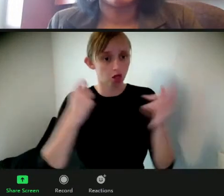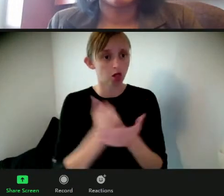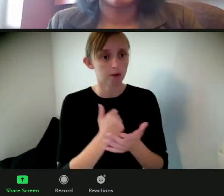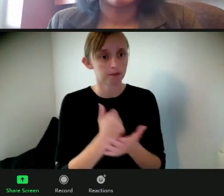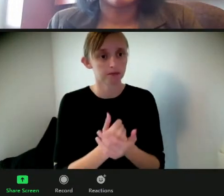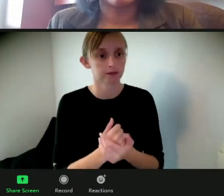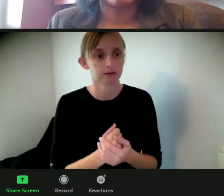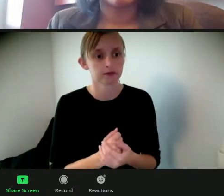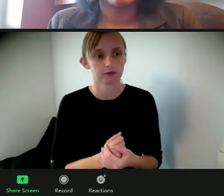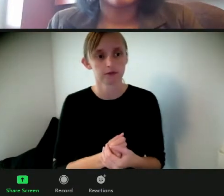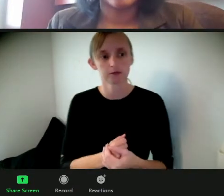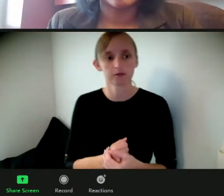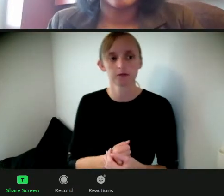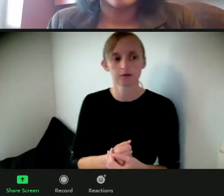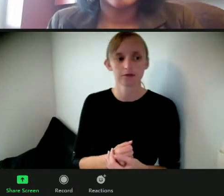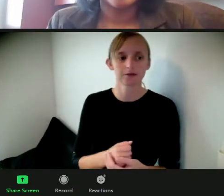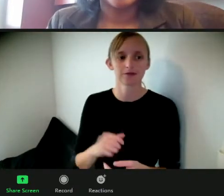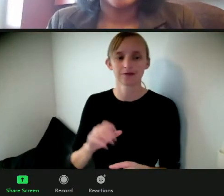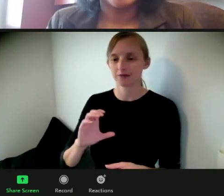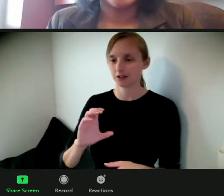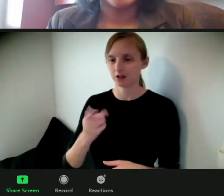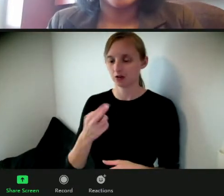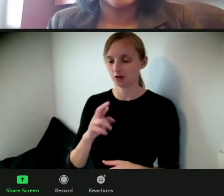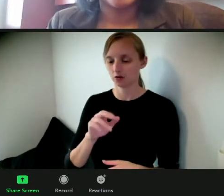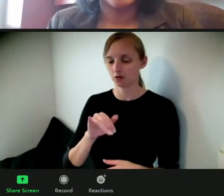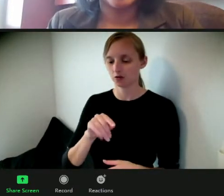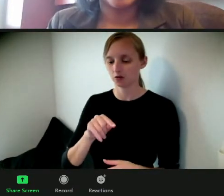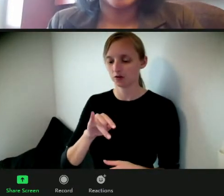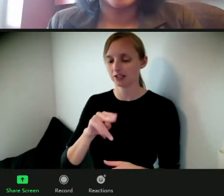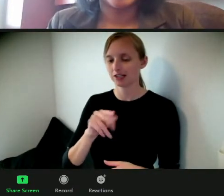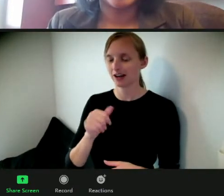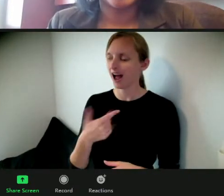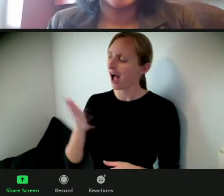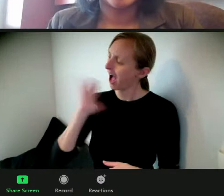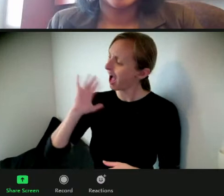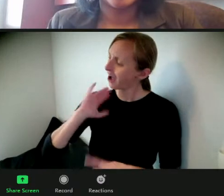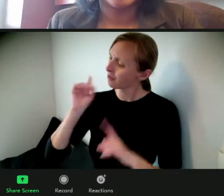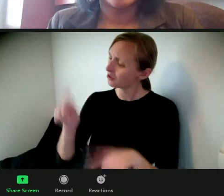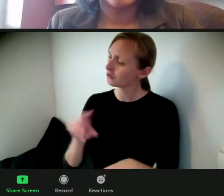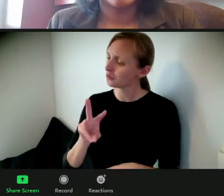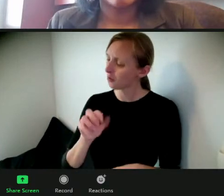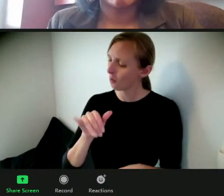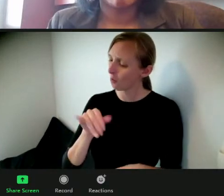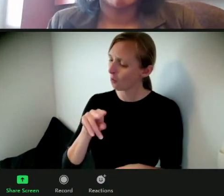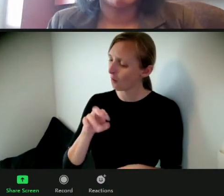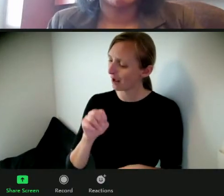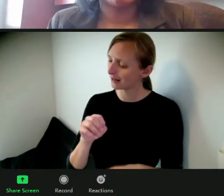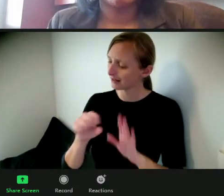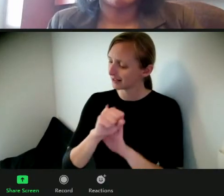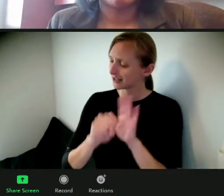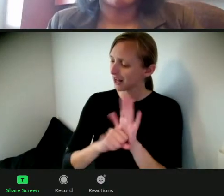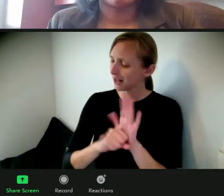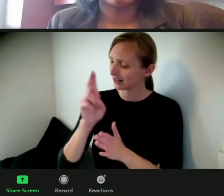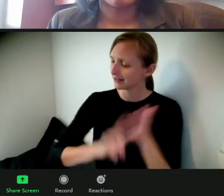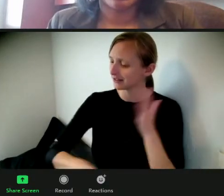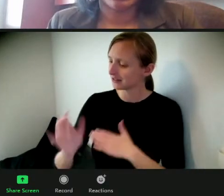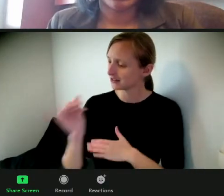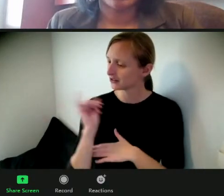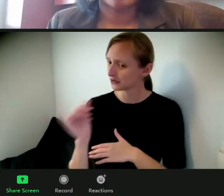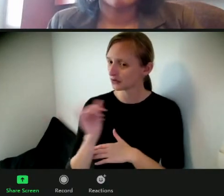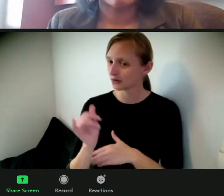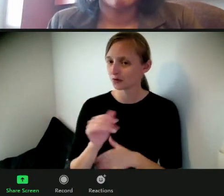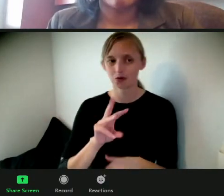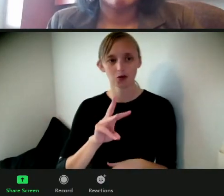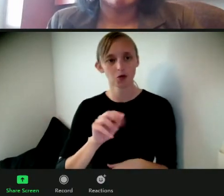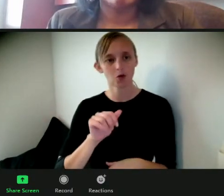Carrie, I am also an alum of Wayne State, and the Wayne Health Clinic has been amazing